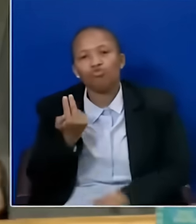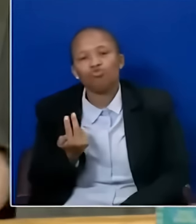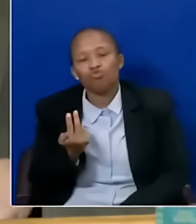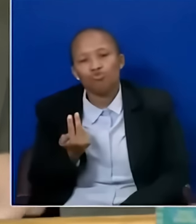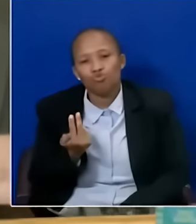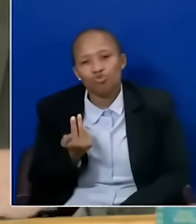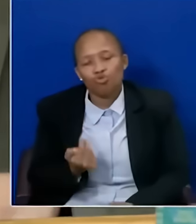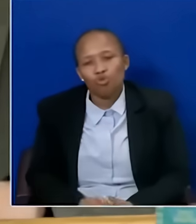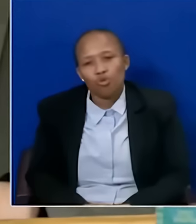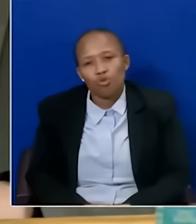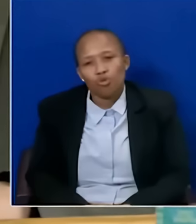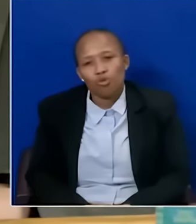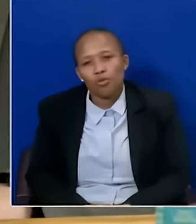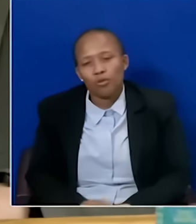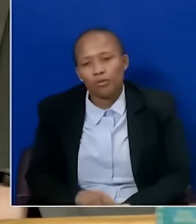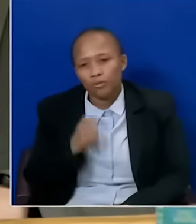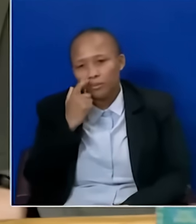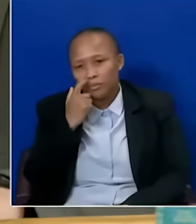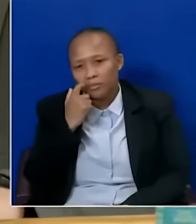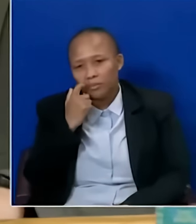and to the error in